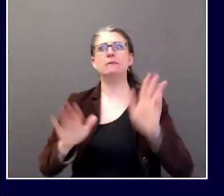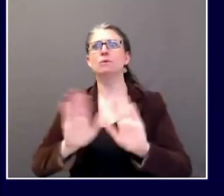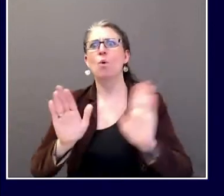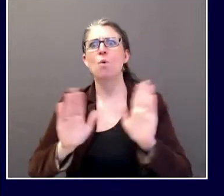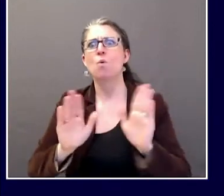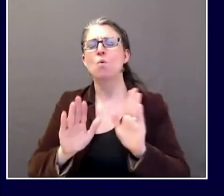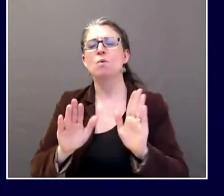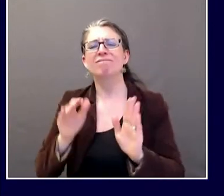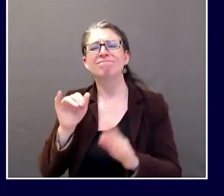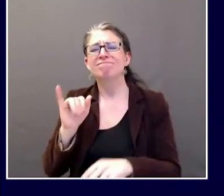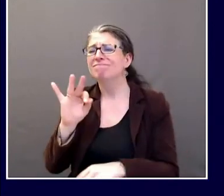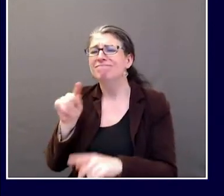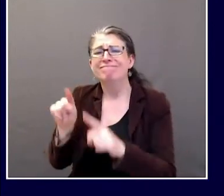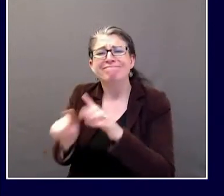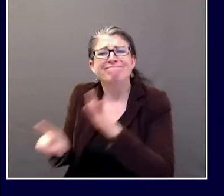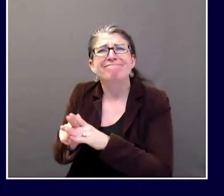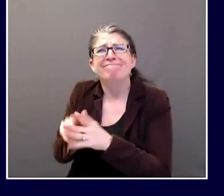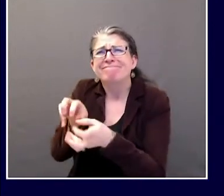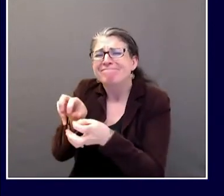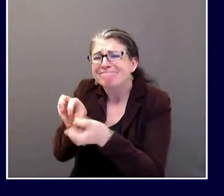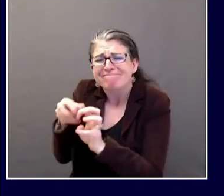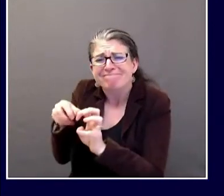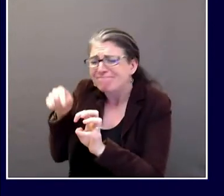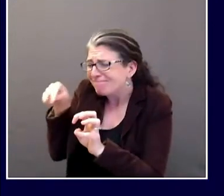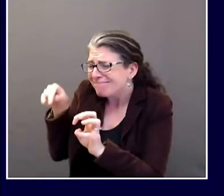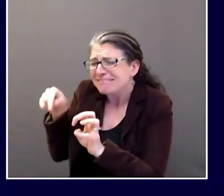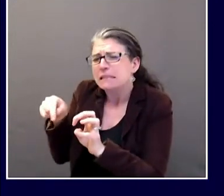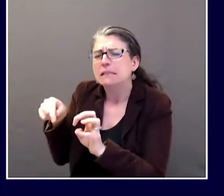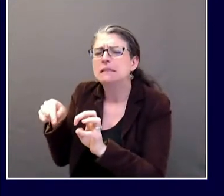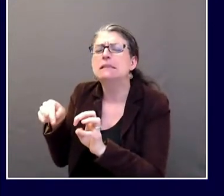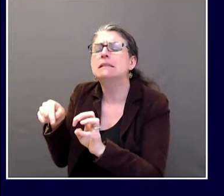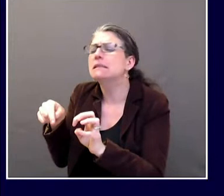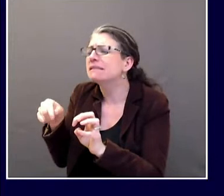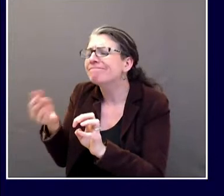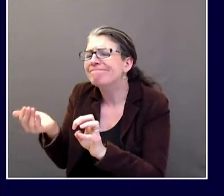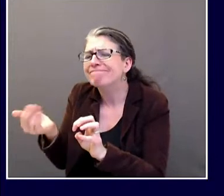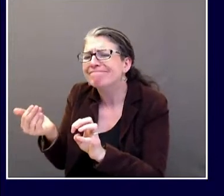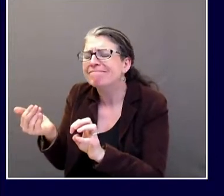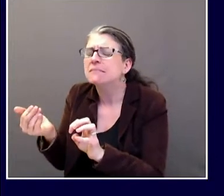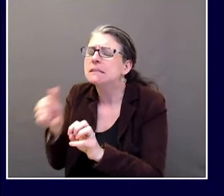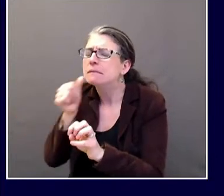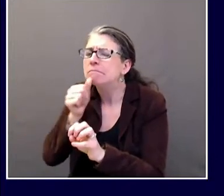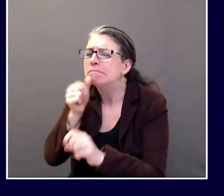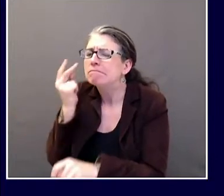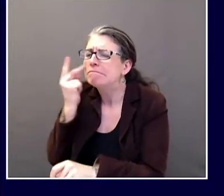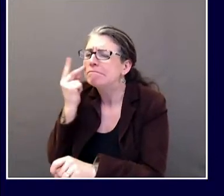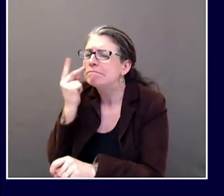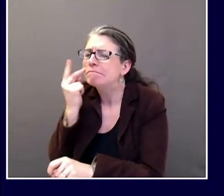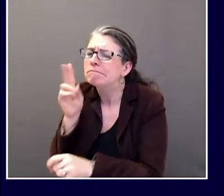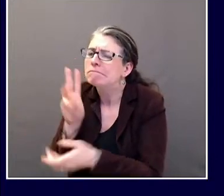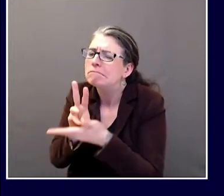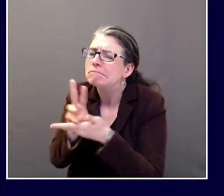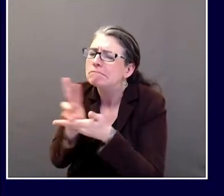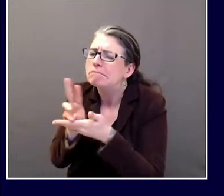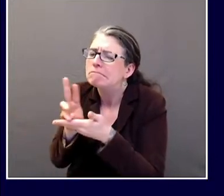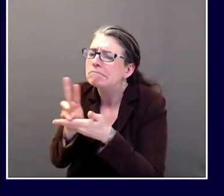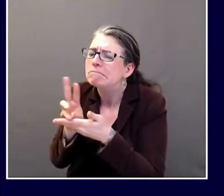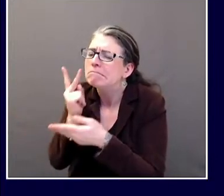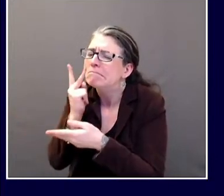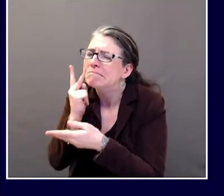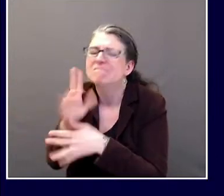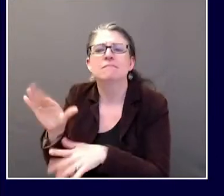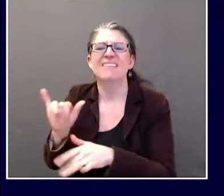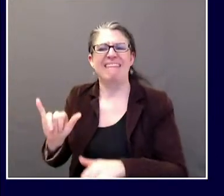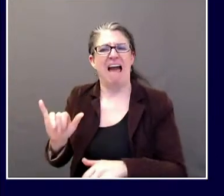in extremely rare and limited circumstances, there may be a delay between that first and second dose. And their guidance